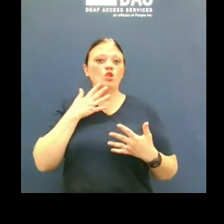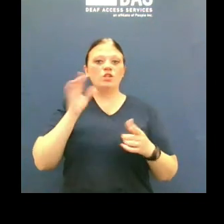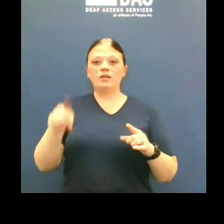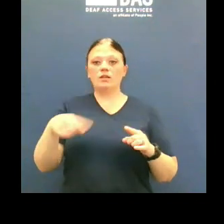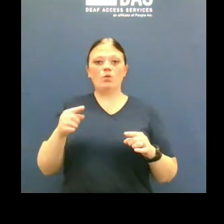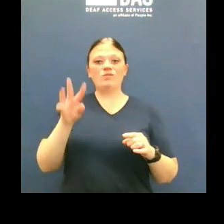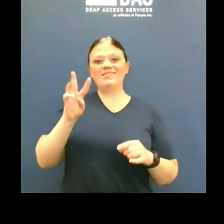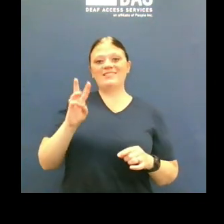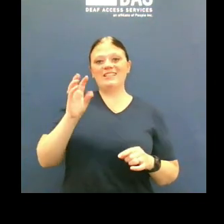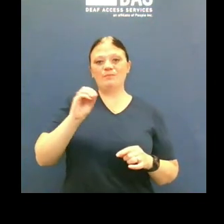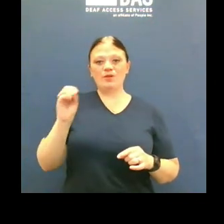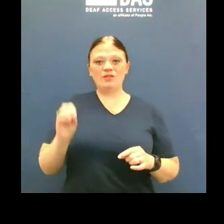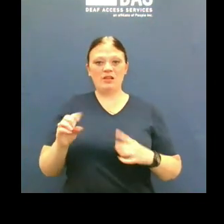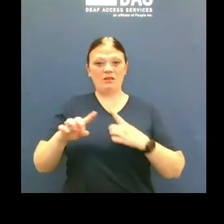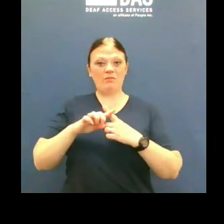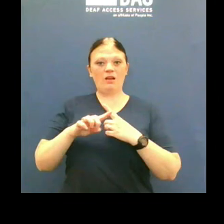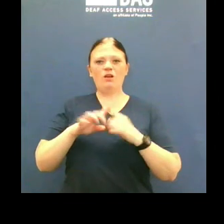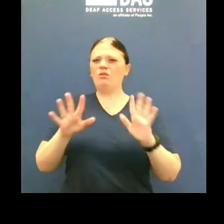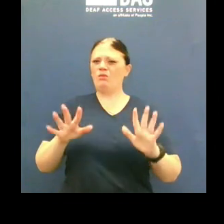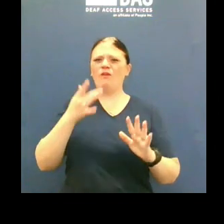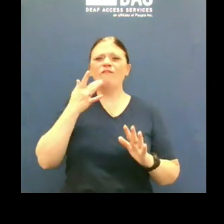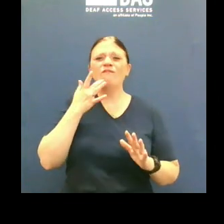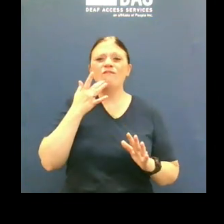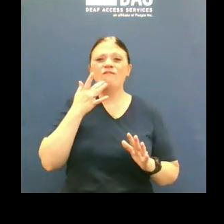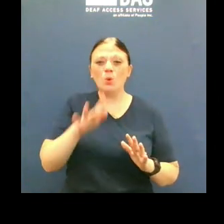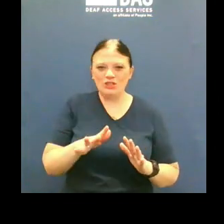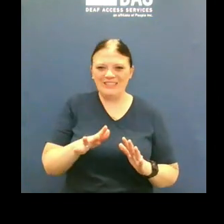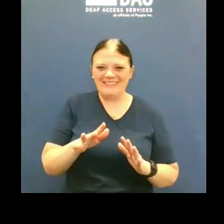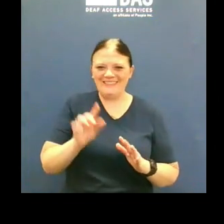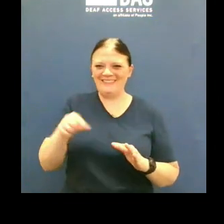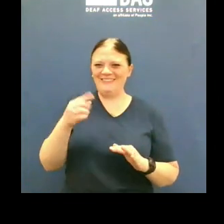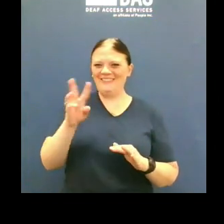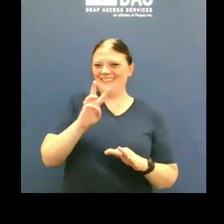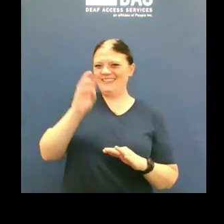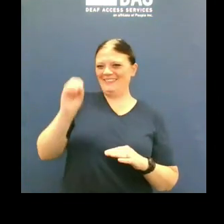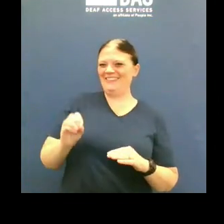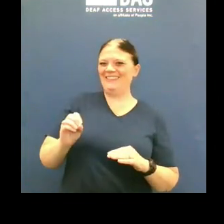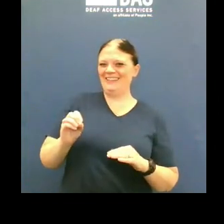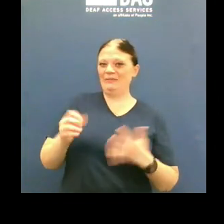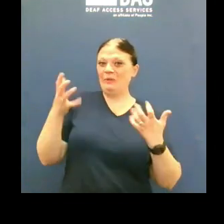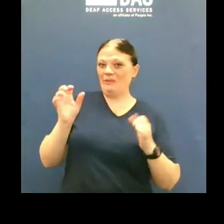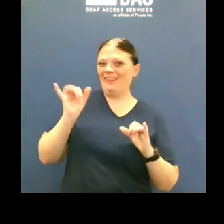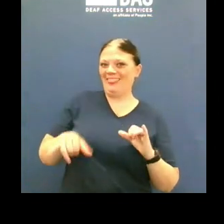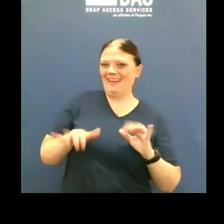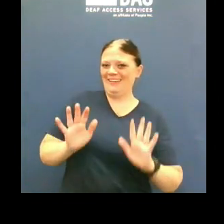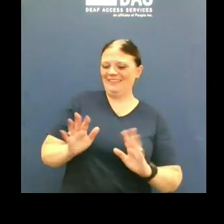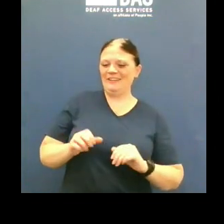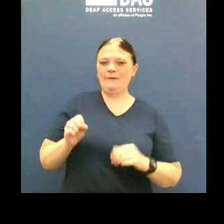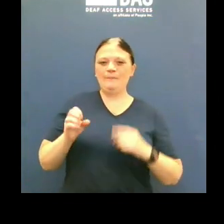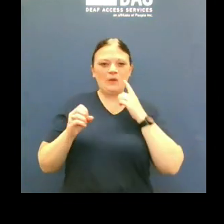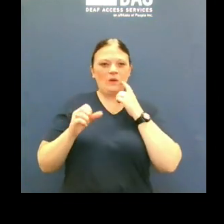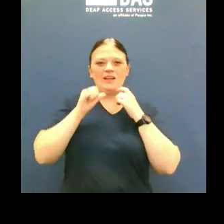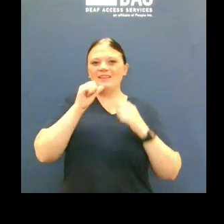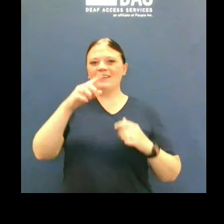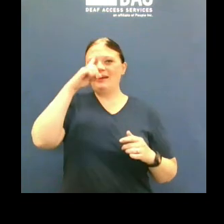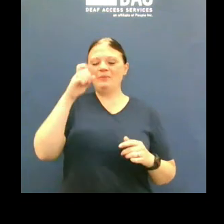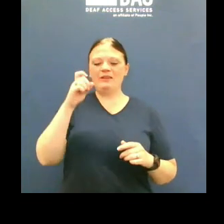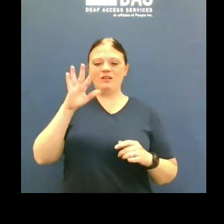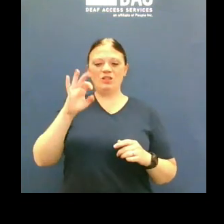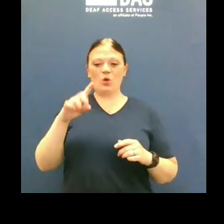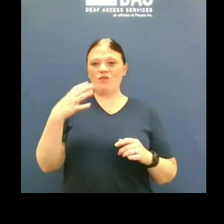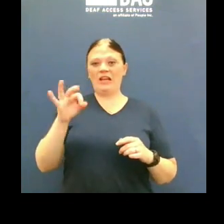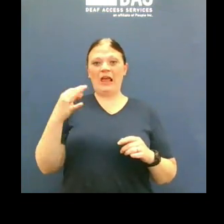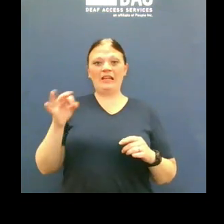about 6% of those were positive. So that's the direction we want to keep heading. And it's not because COVID-19 is going